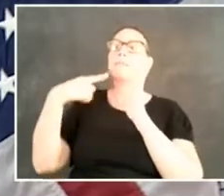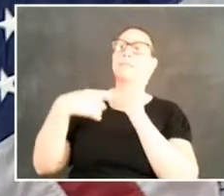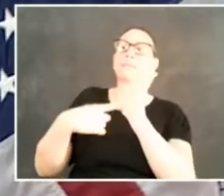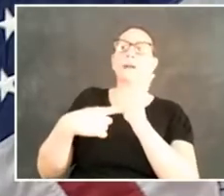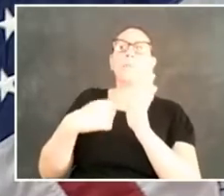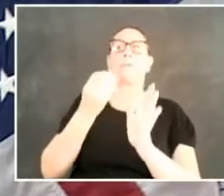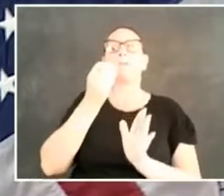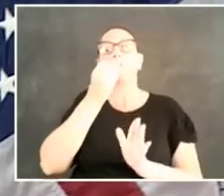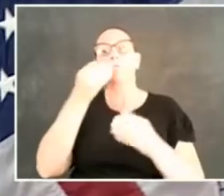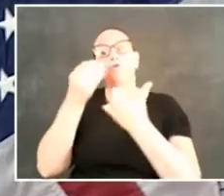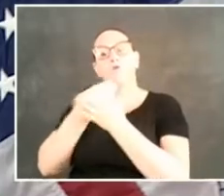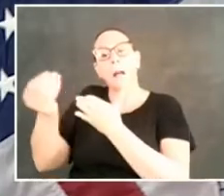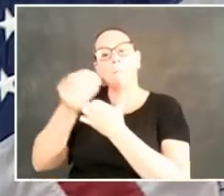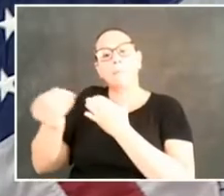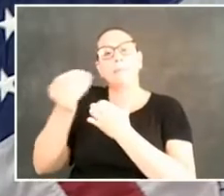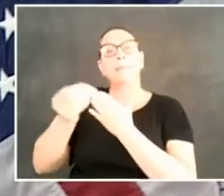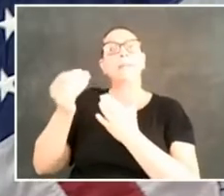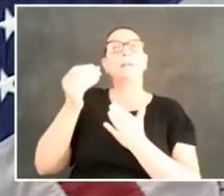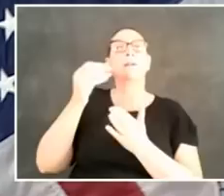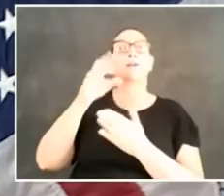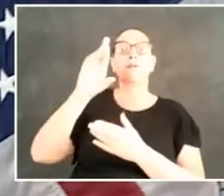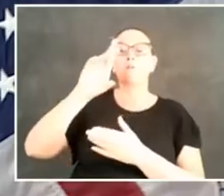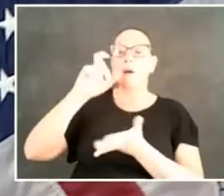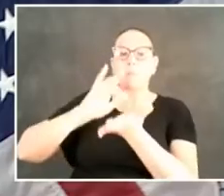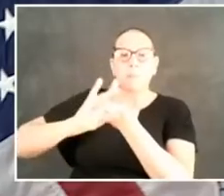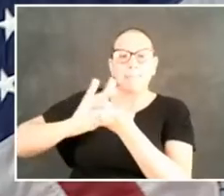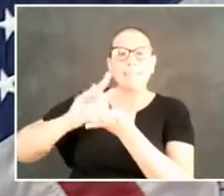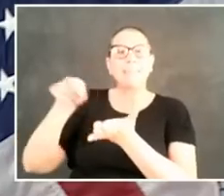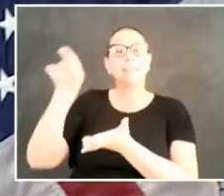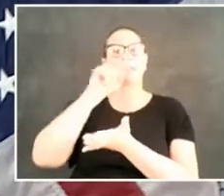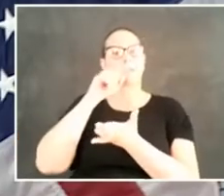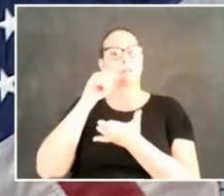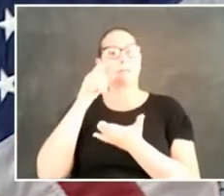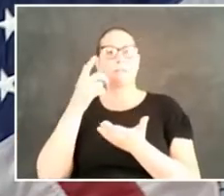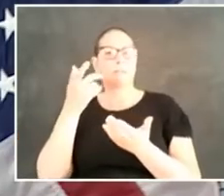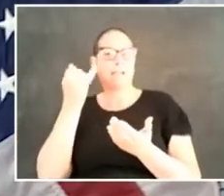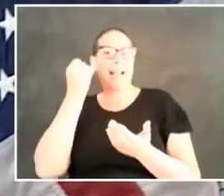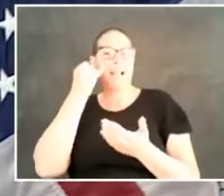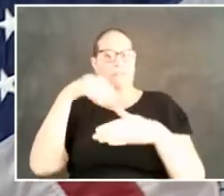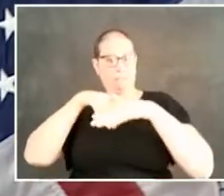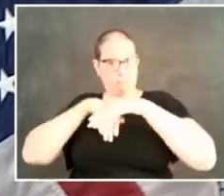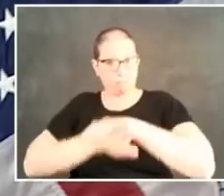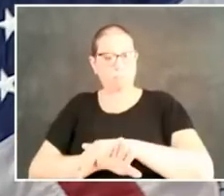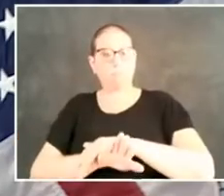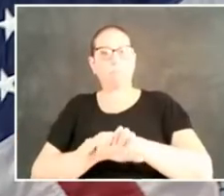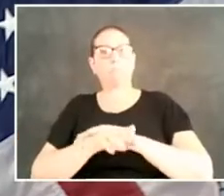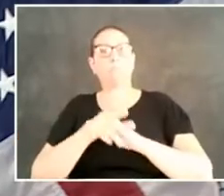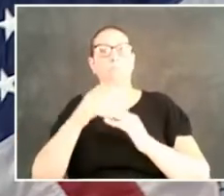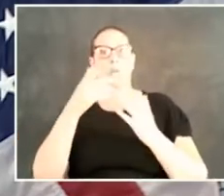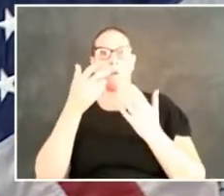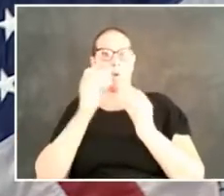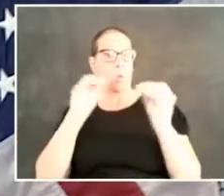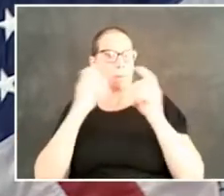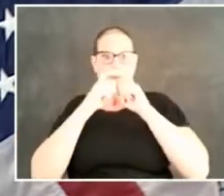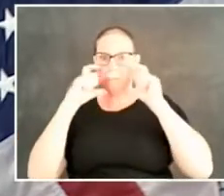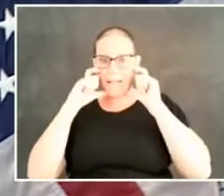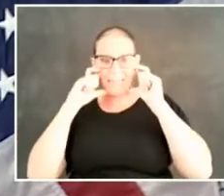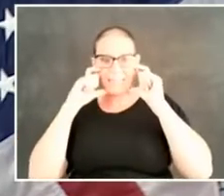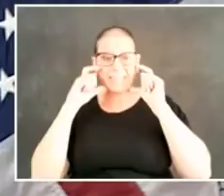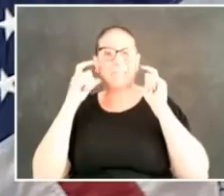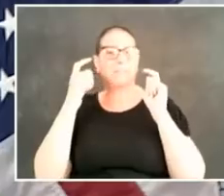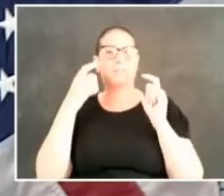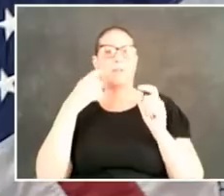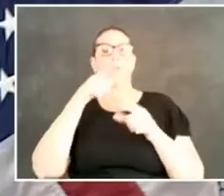don't have a face covering, the manager, the owner can send you right back out. It's just not fair to other people.